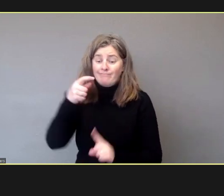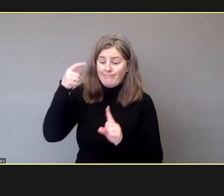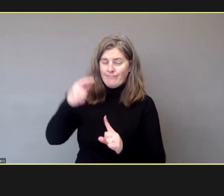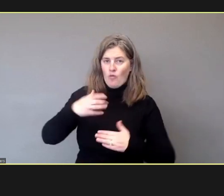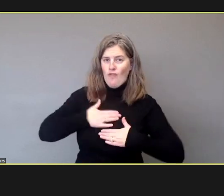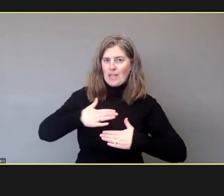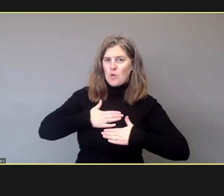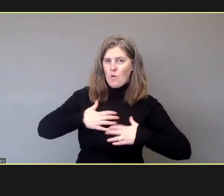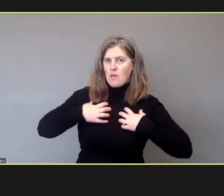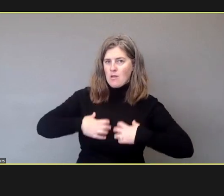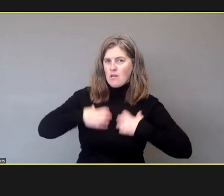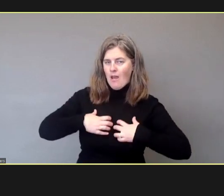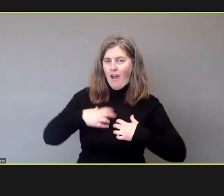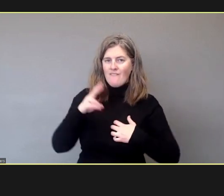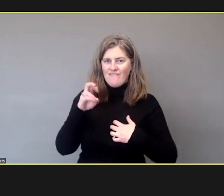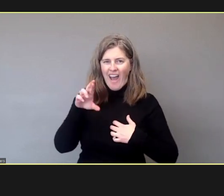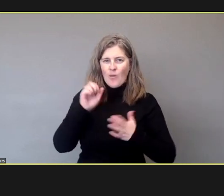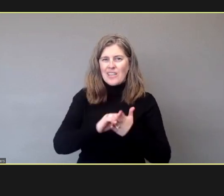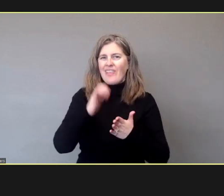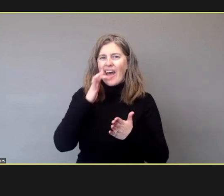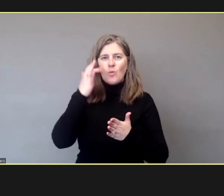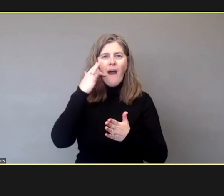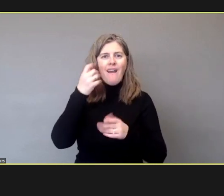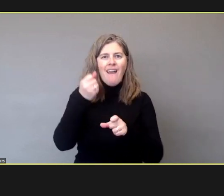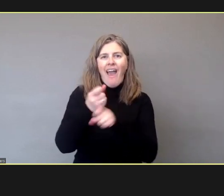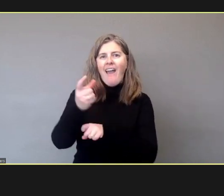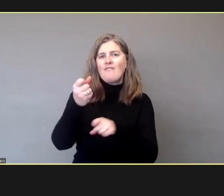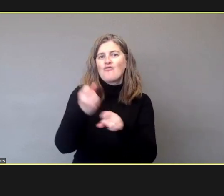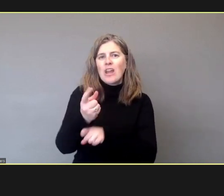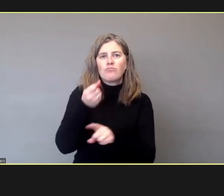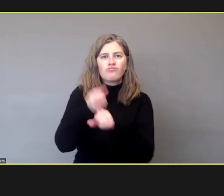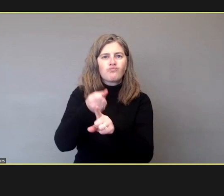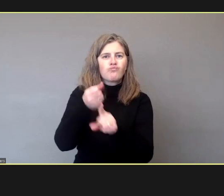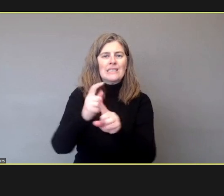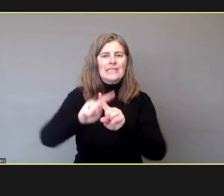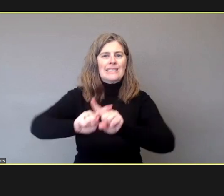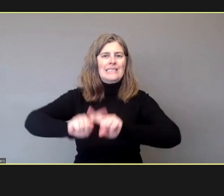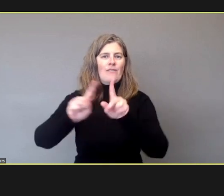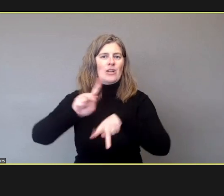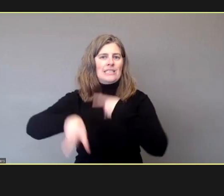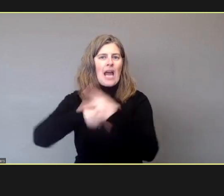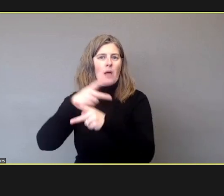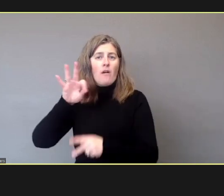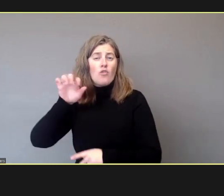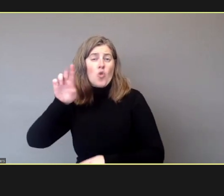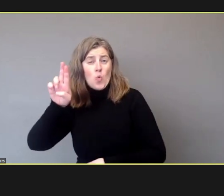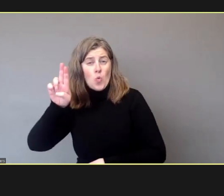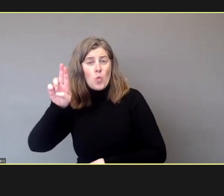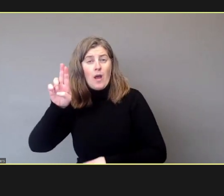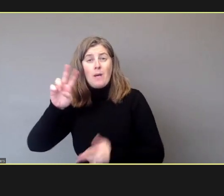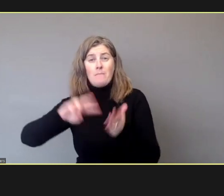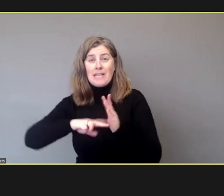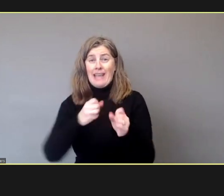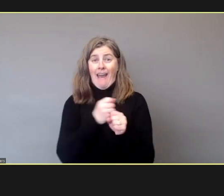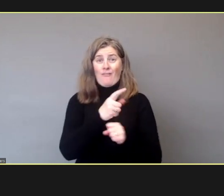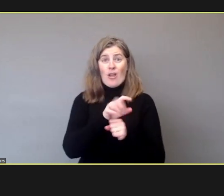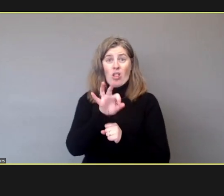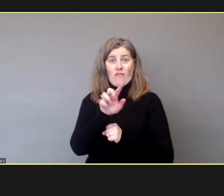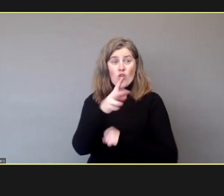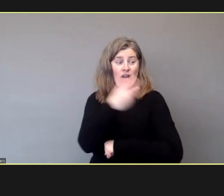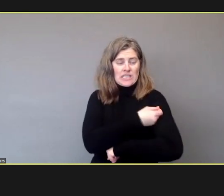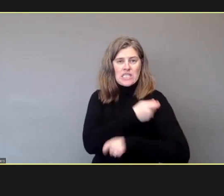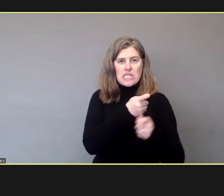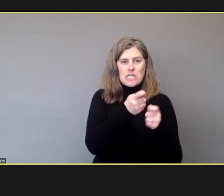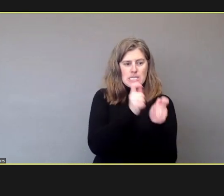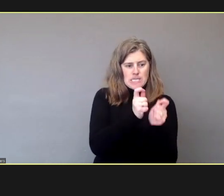is why we get a new and different combination of flu vaccines each year when we get a flu vaccine. And so I